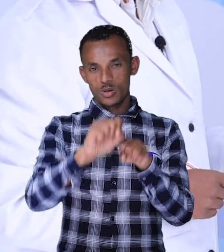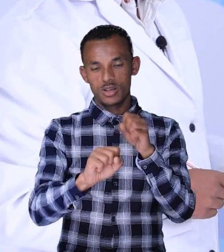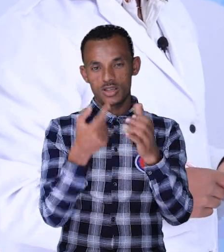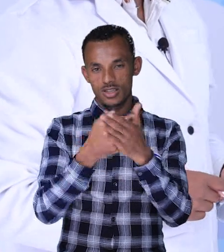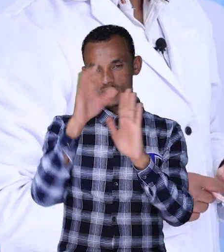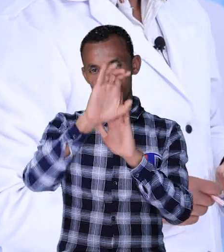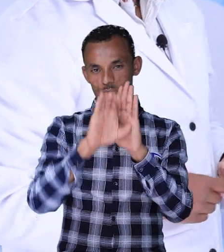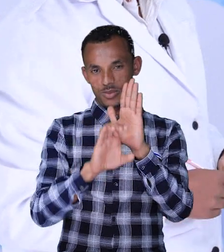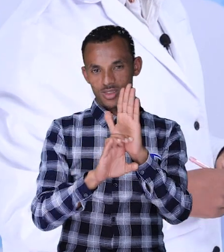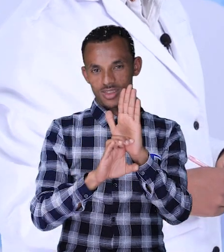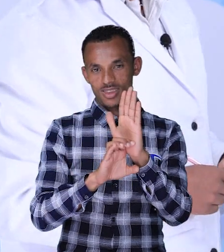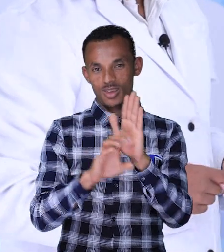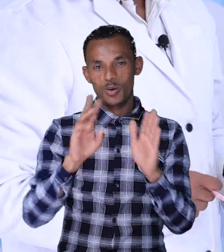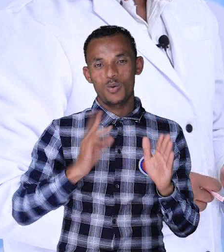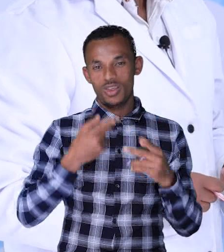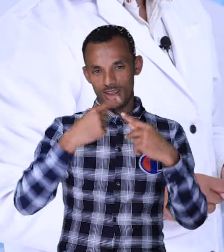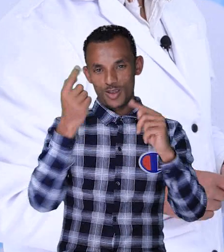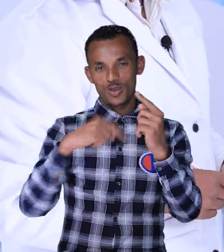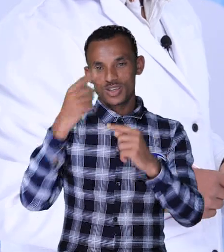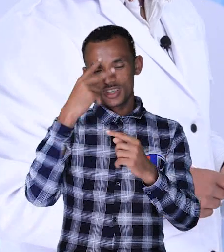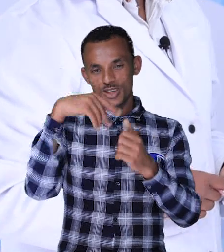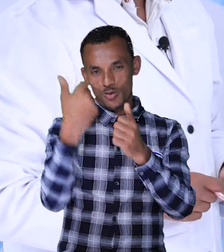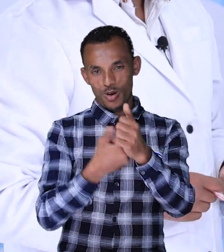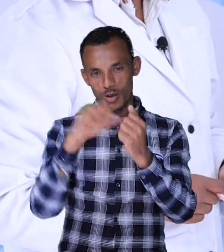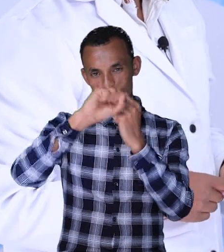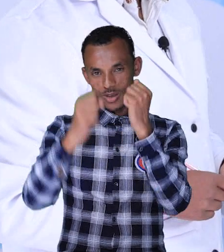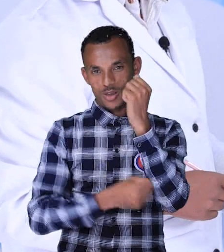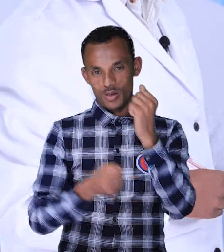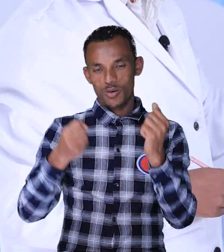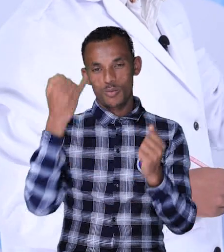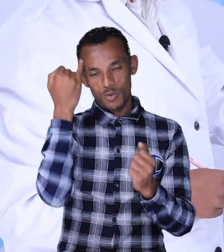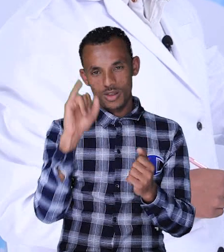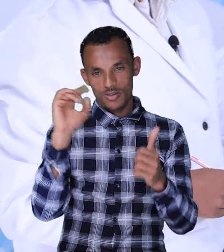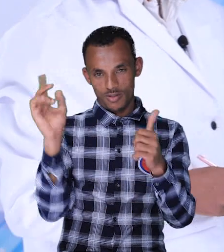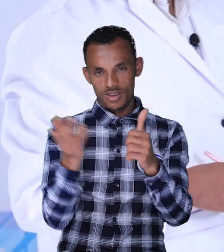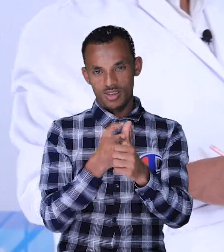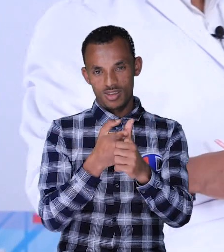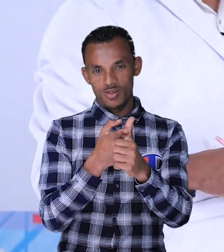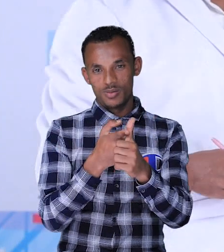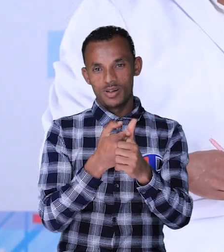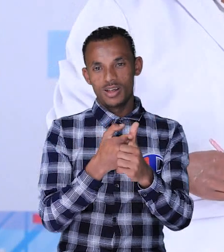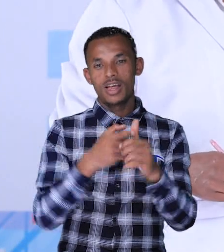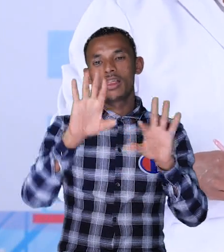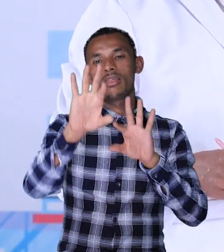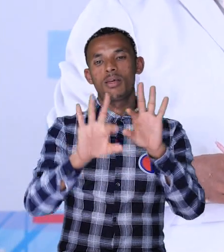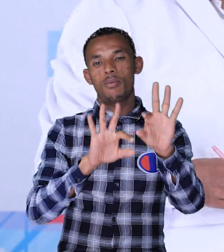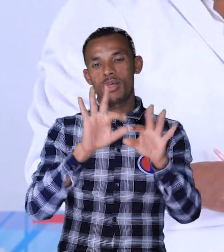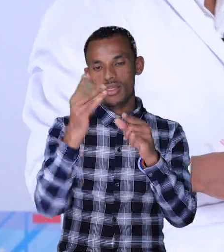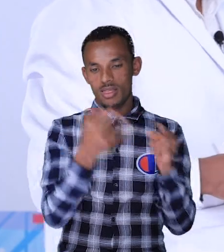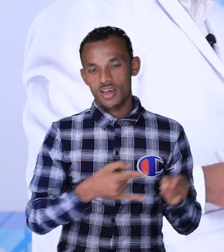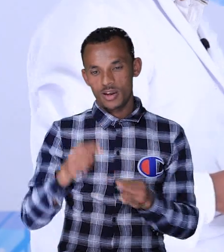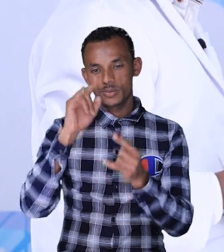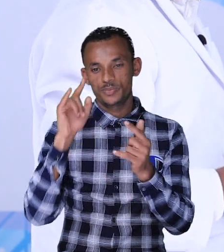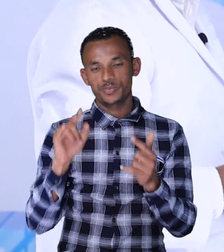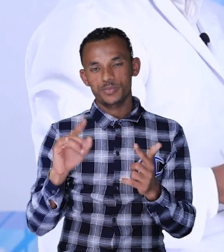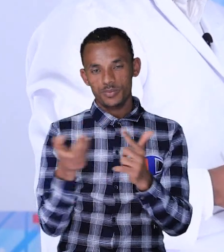In this chapter, we'll try to see the following basic points. The first one is sampling techniques,